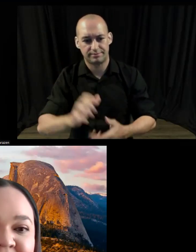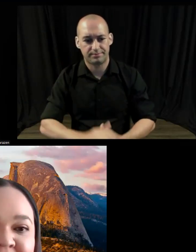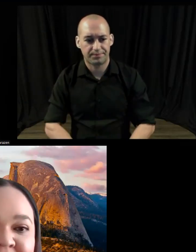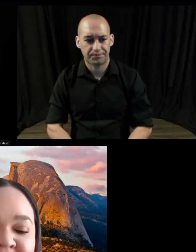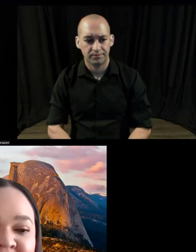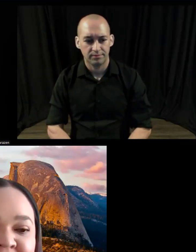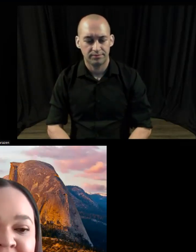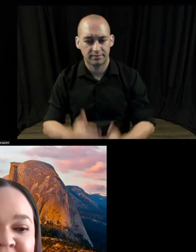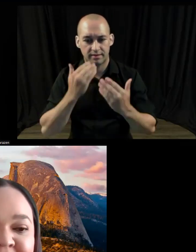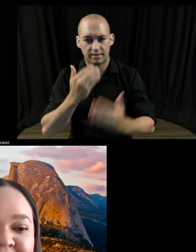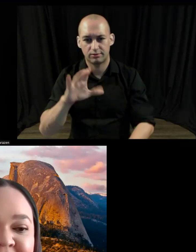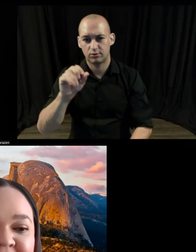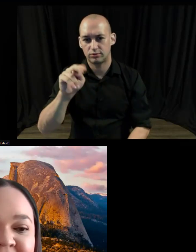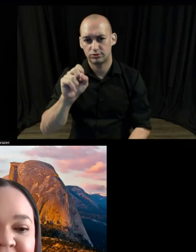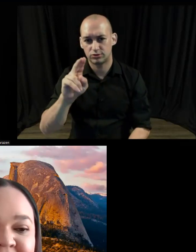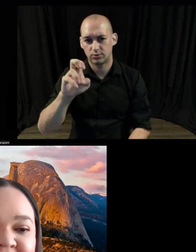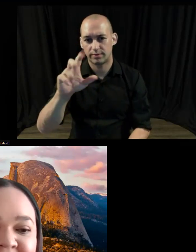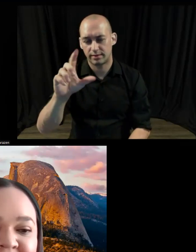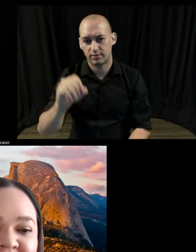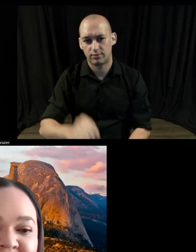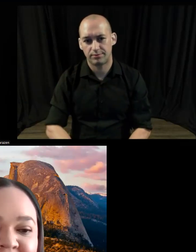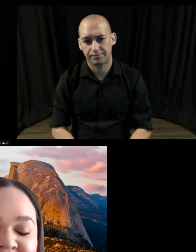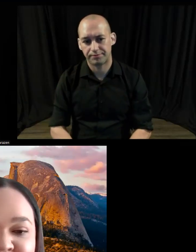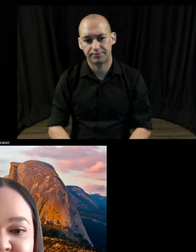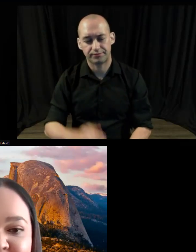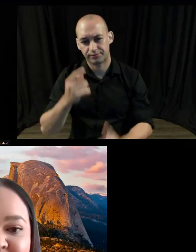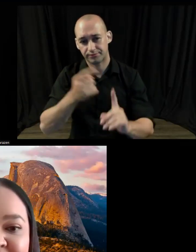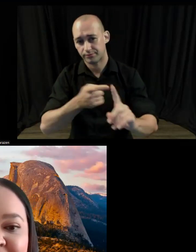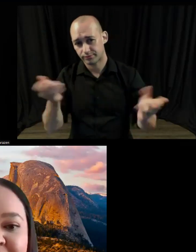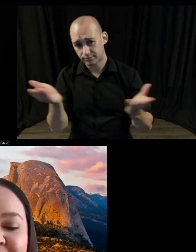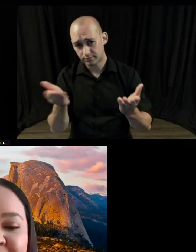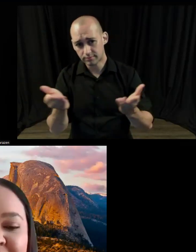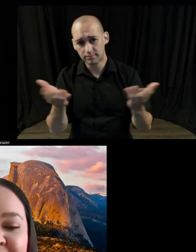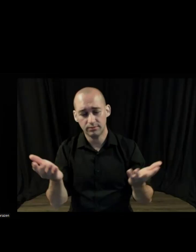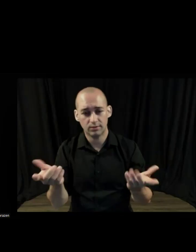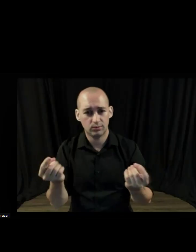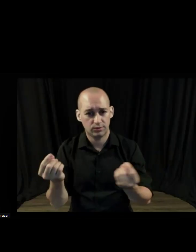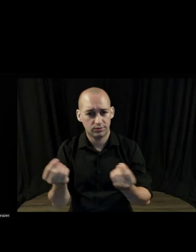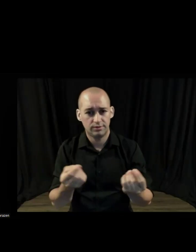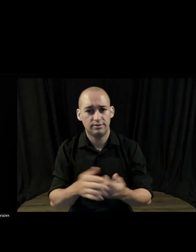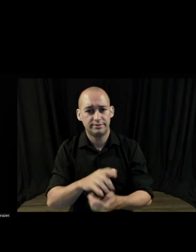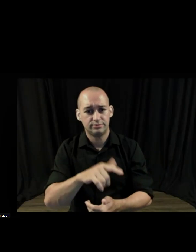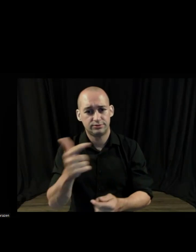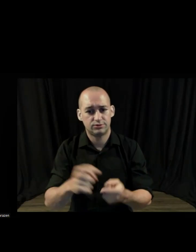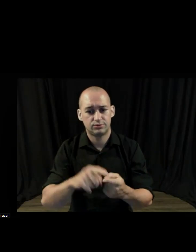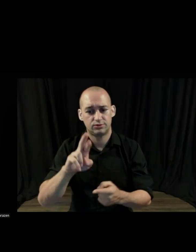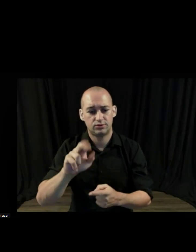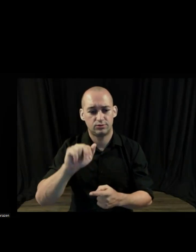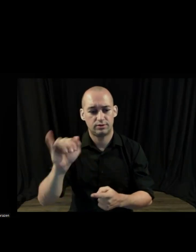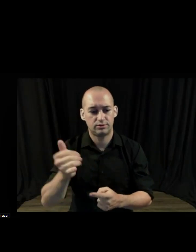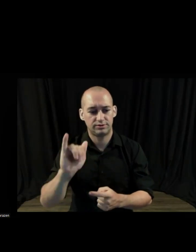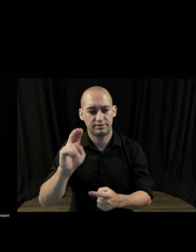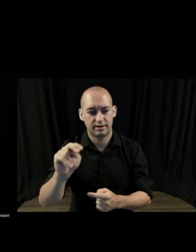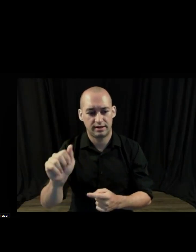Thank you, Consuelo. From here, I'm going to transition it over to Rajana,